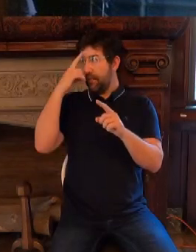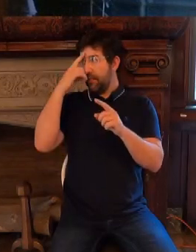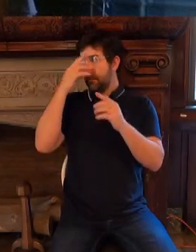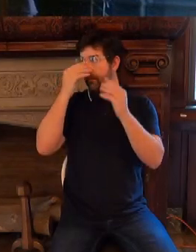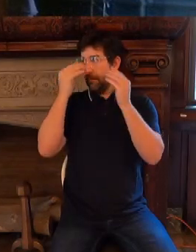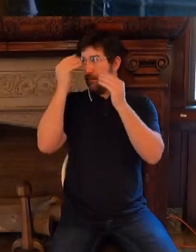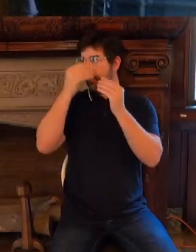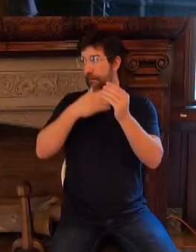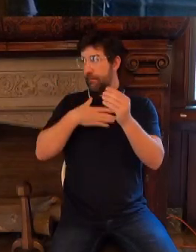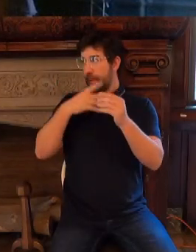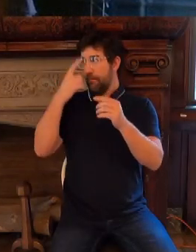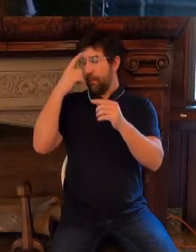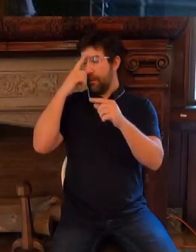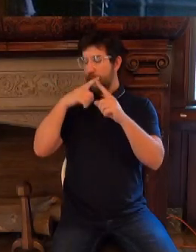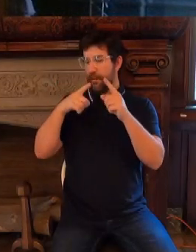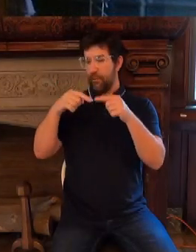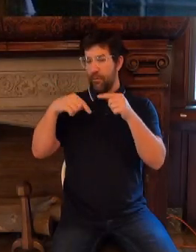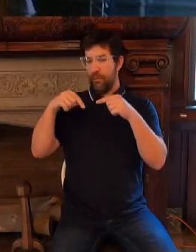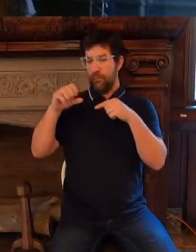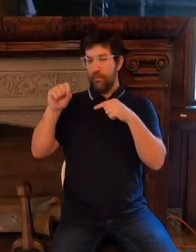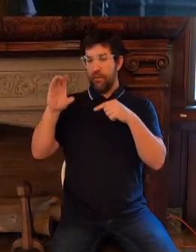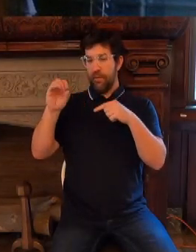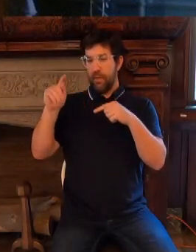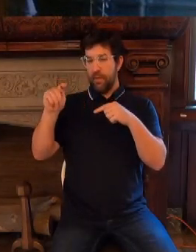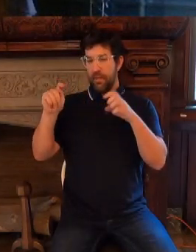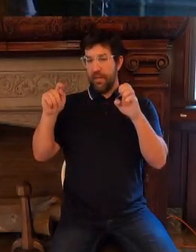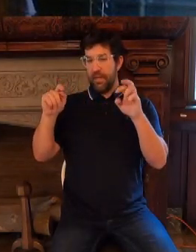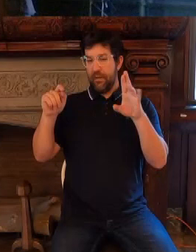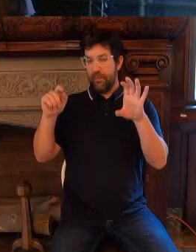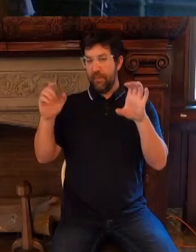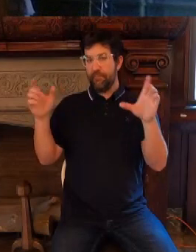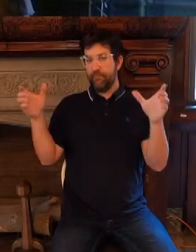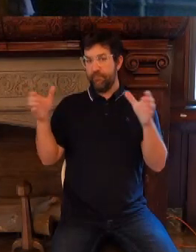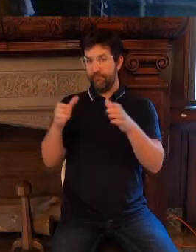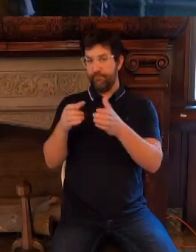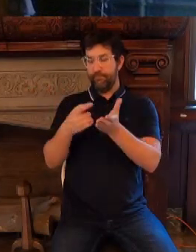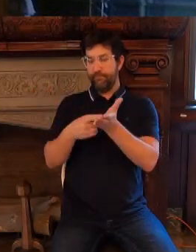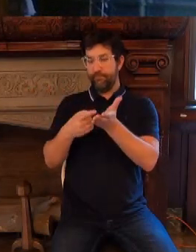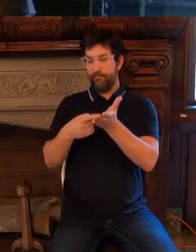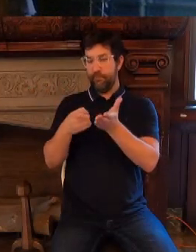mind, but I'm going to go back. We're going to have Scott and Eric. They're going to go over this.